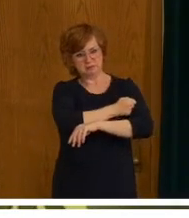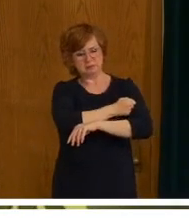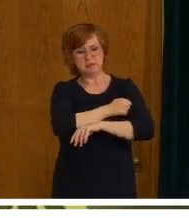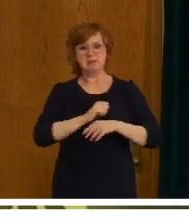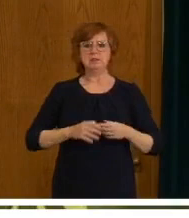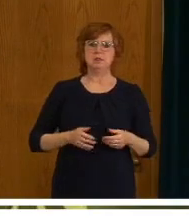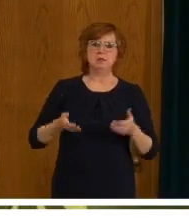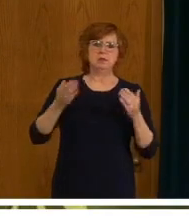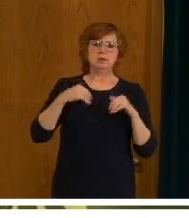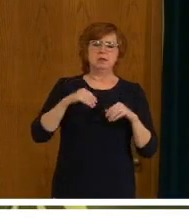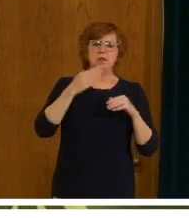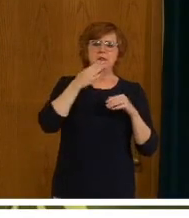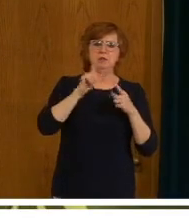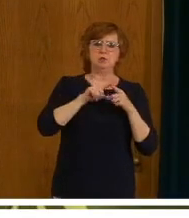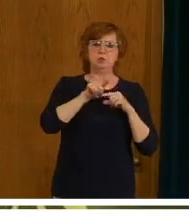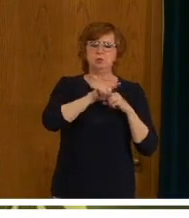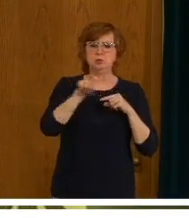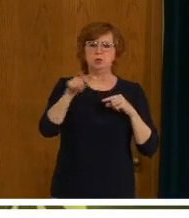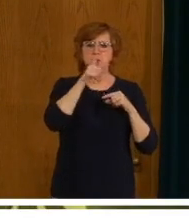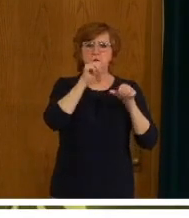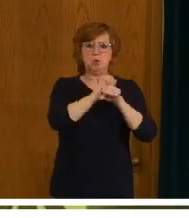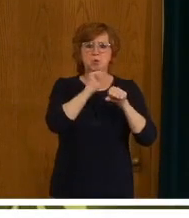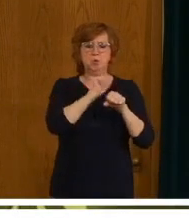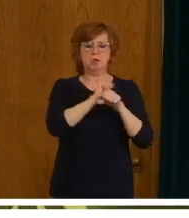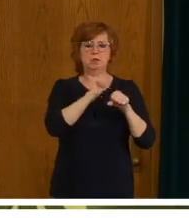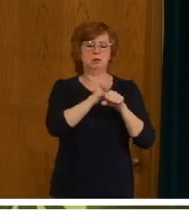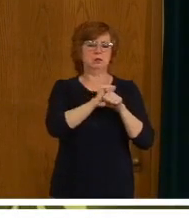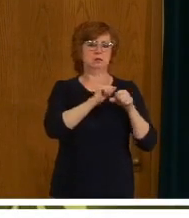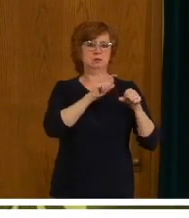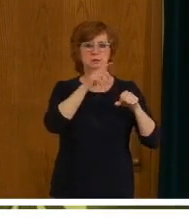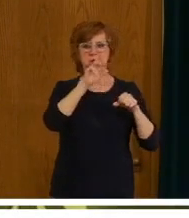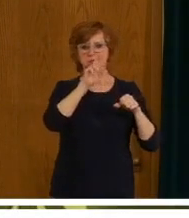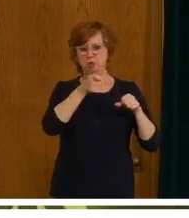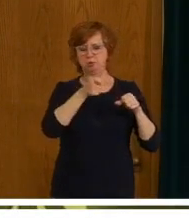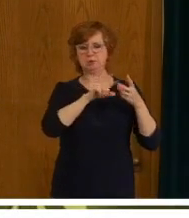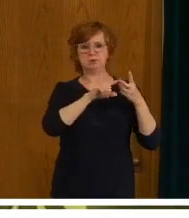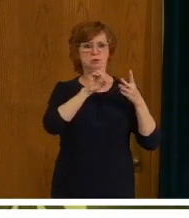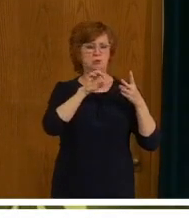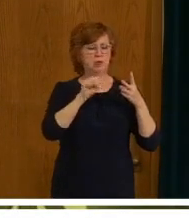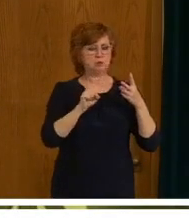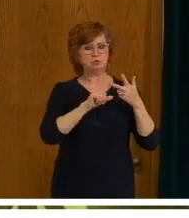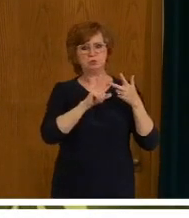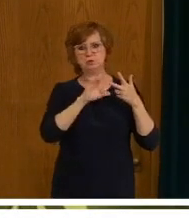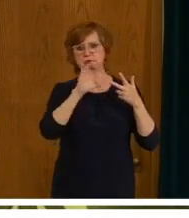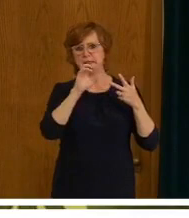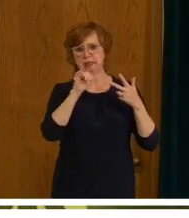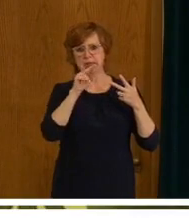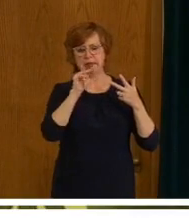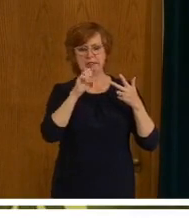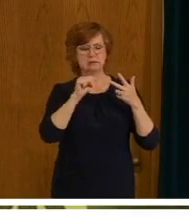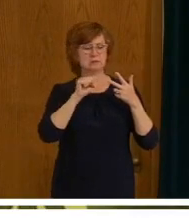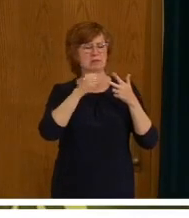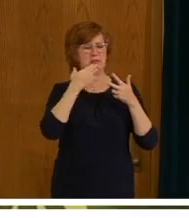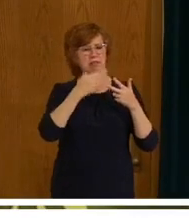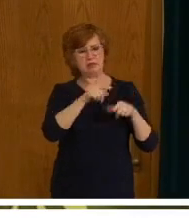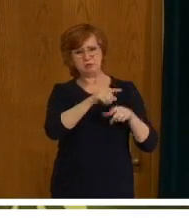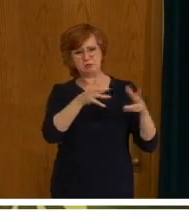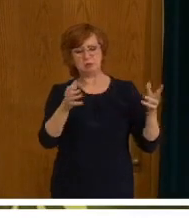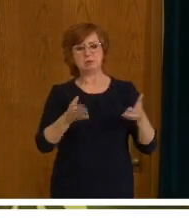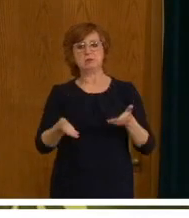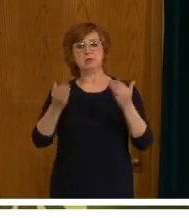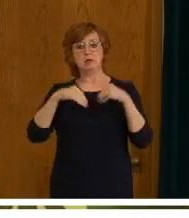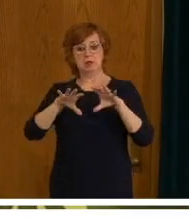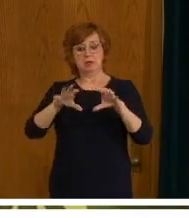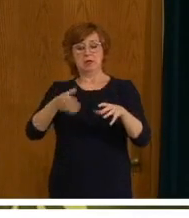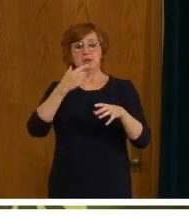those individuals that are working in our clinics and in our pharmacies, delivering vaccine shots each and every day. And I want to say thank you to the